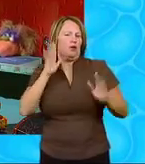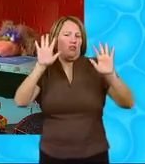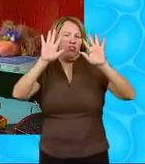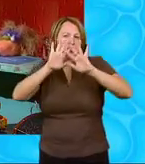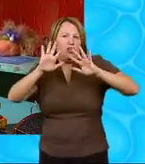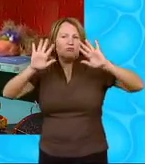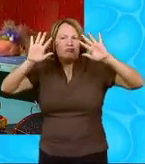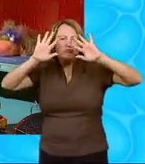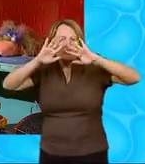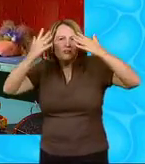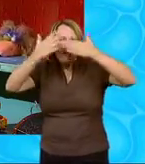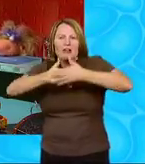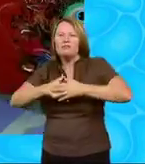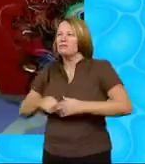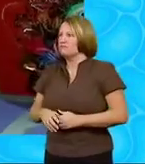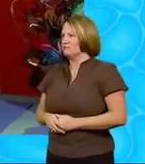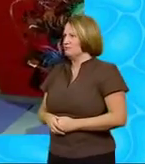it'll be night time. Oh, what?